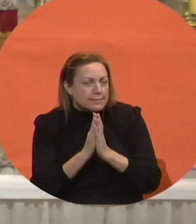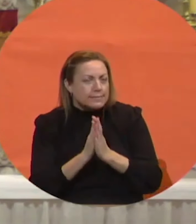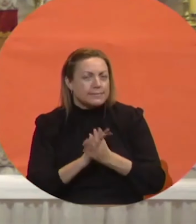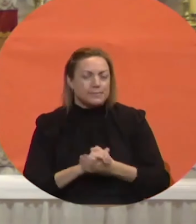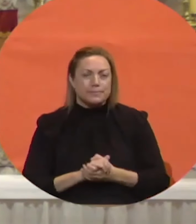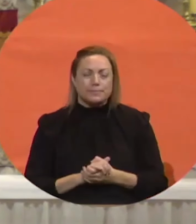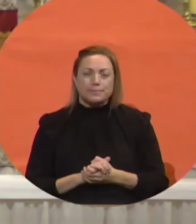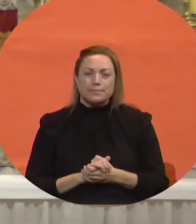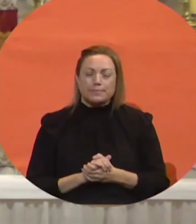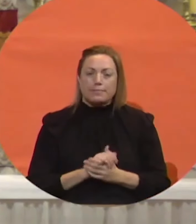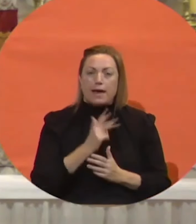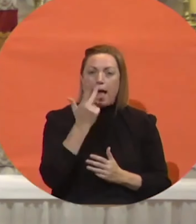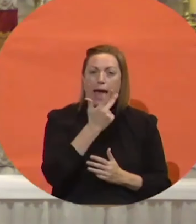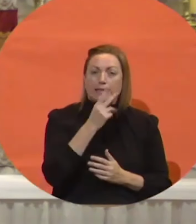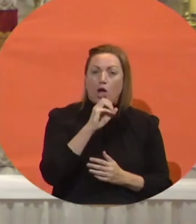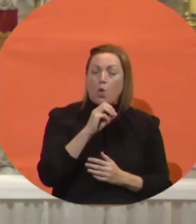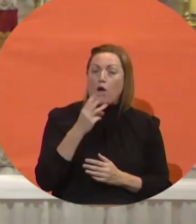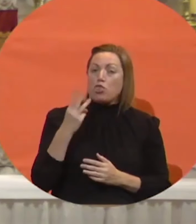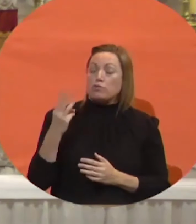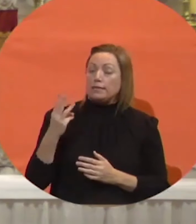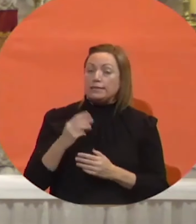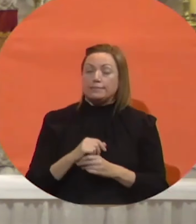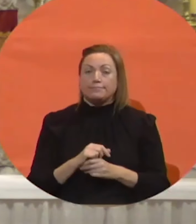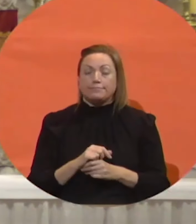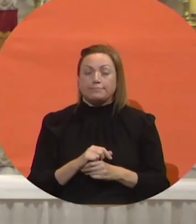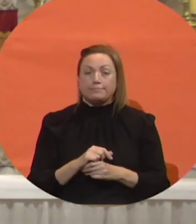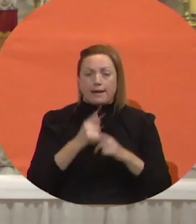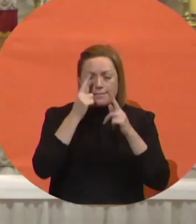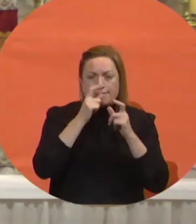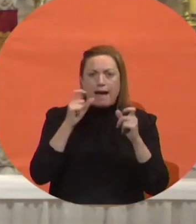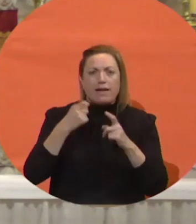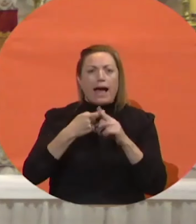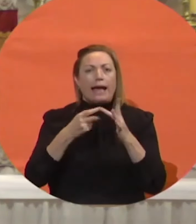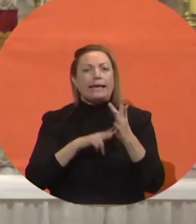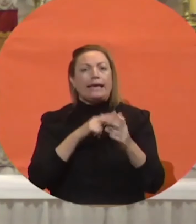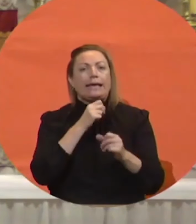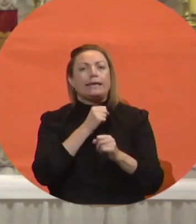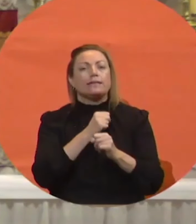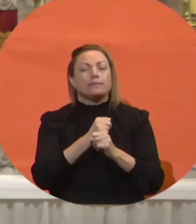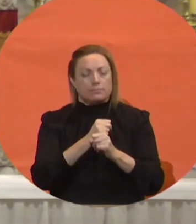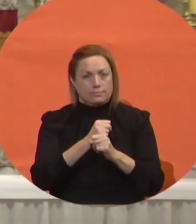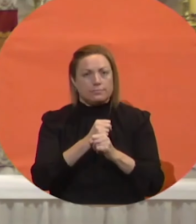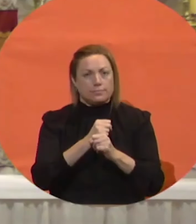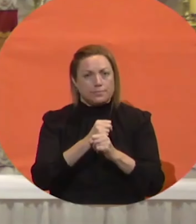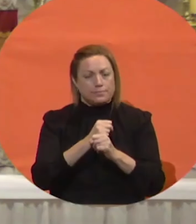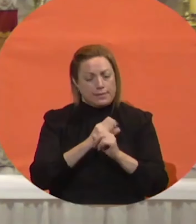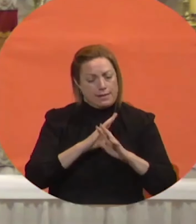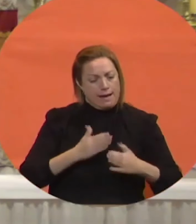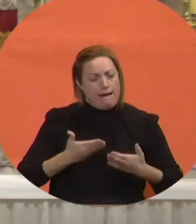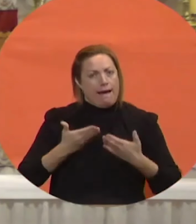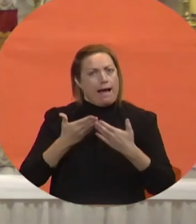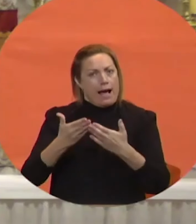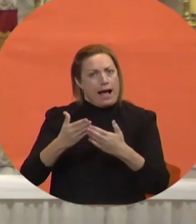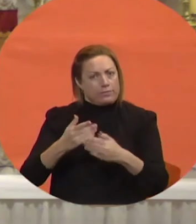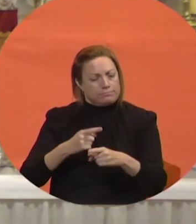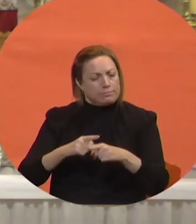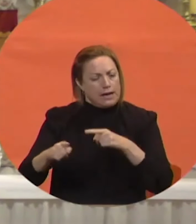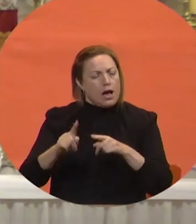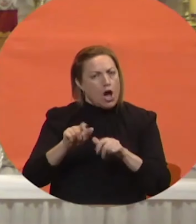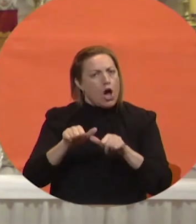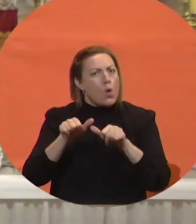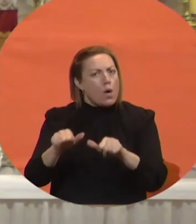In 1803, Governor King brought this out into the open by licensing Father James